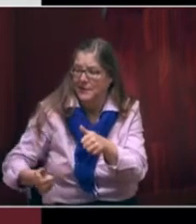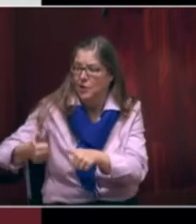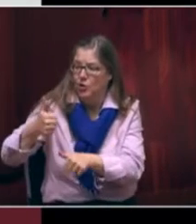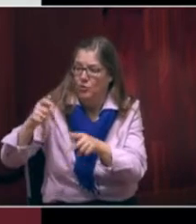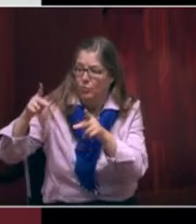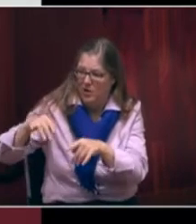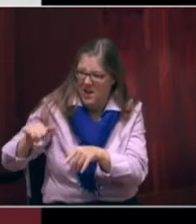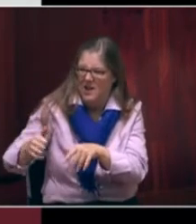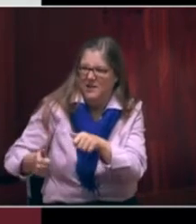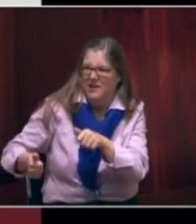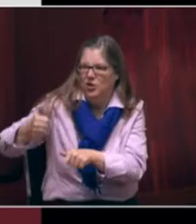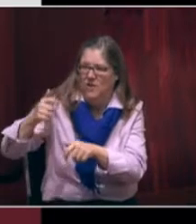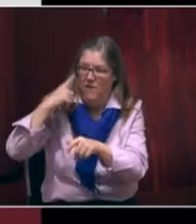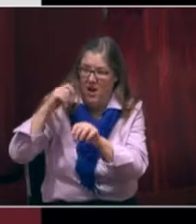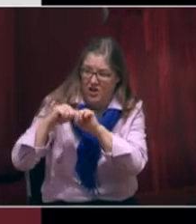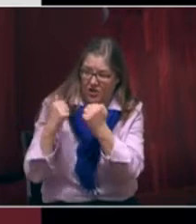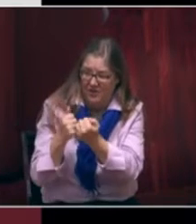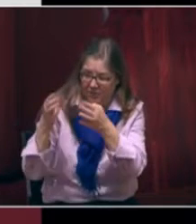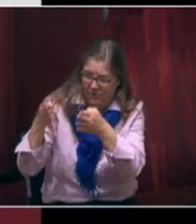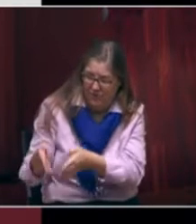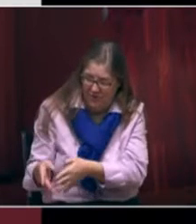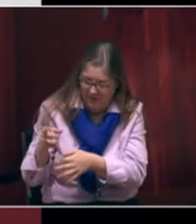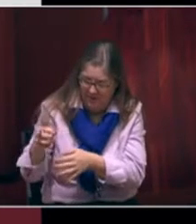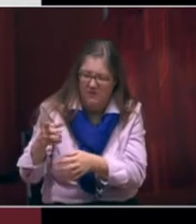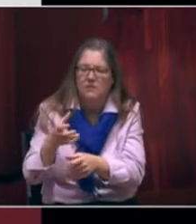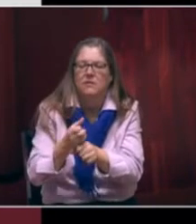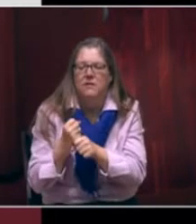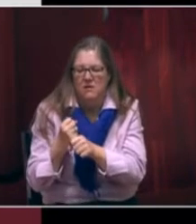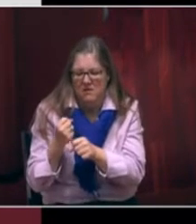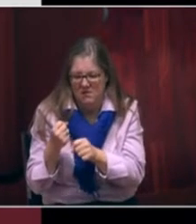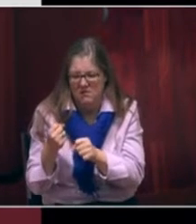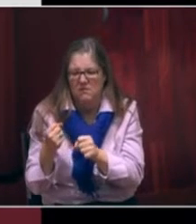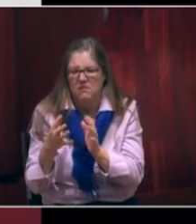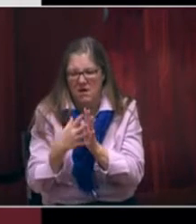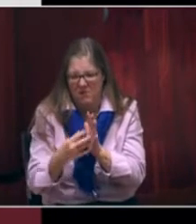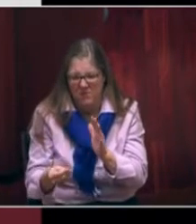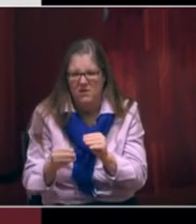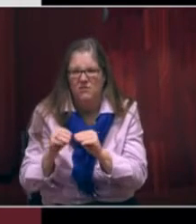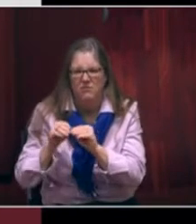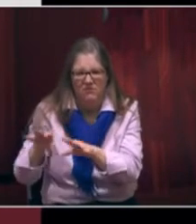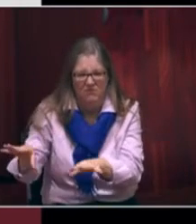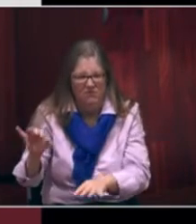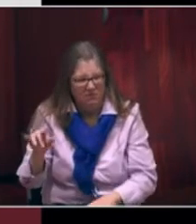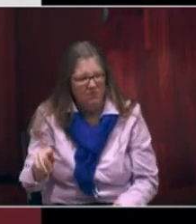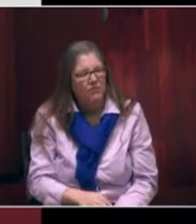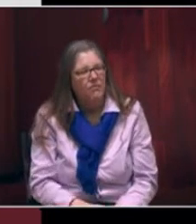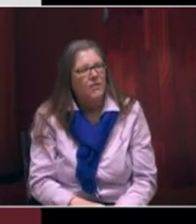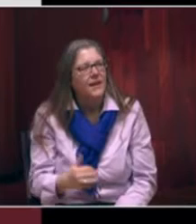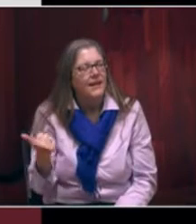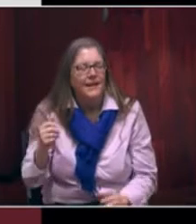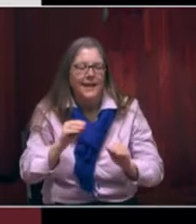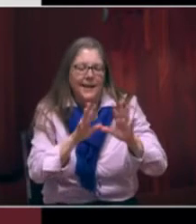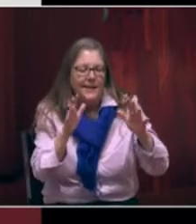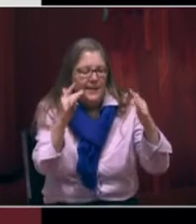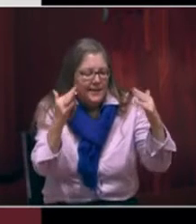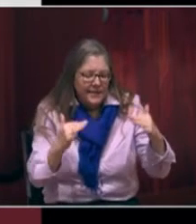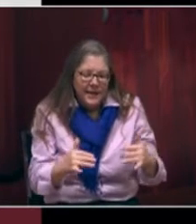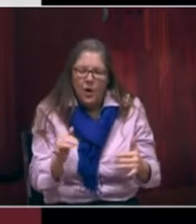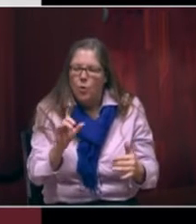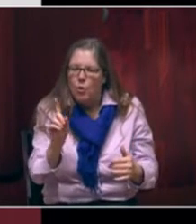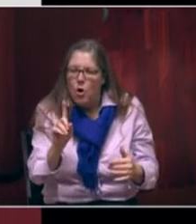that senior agency official also receives a copy, and it spells out, you know, where you are in terms of